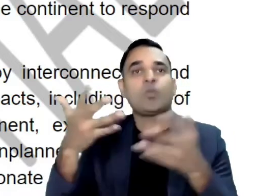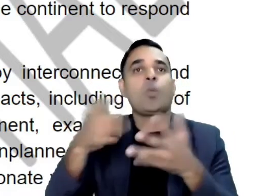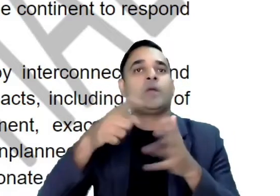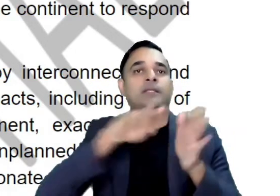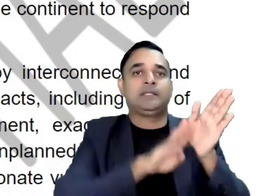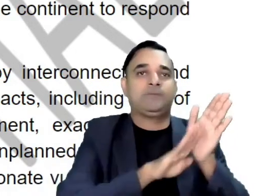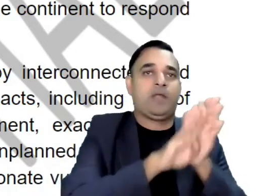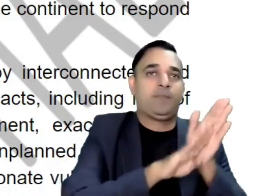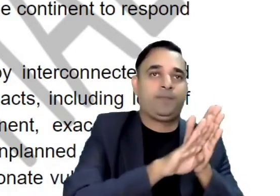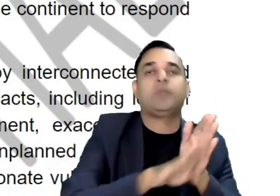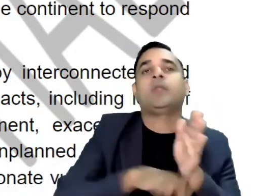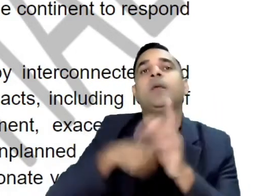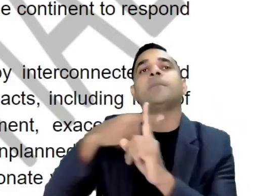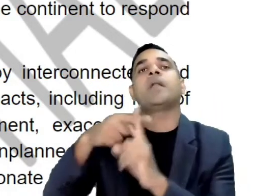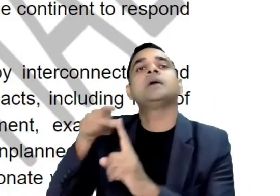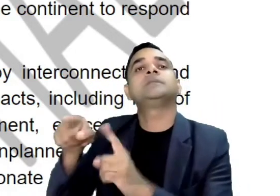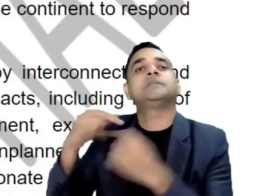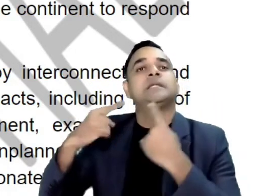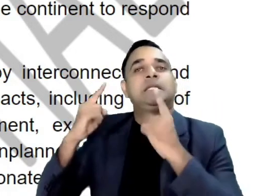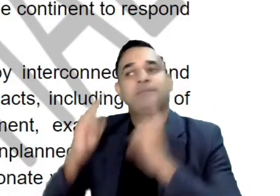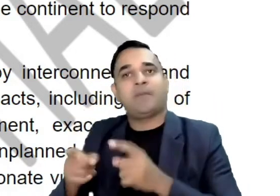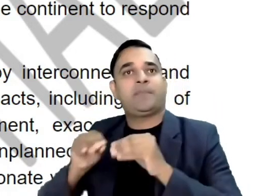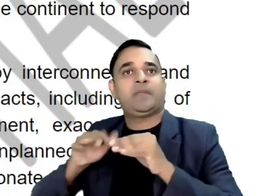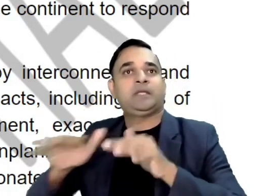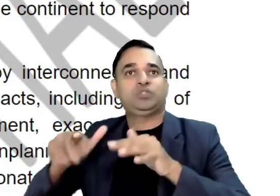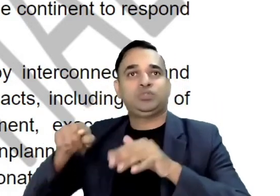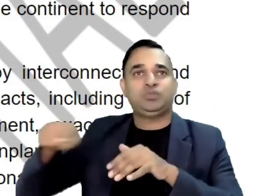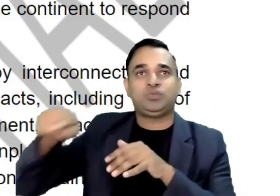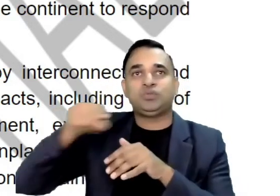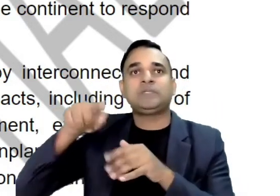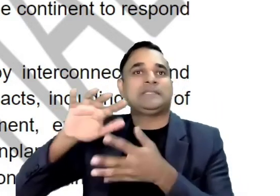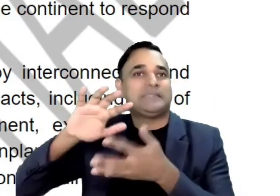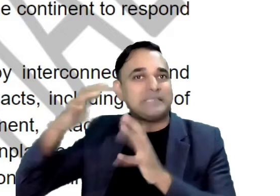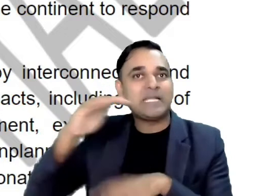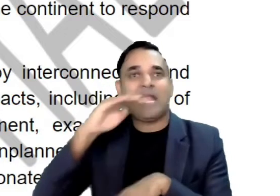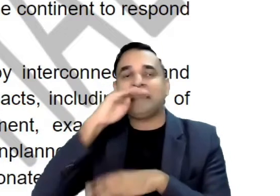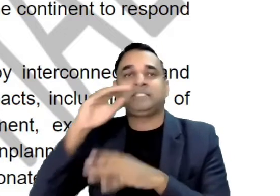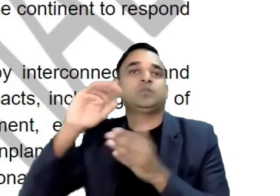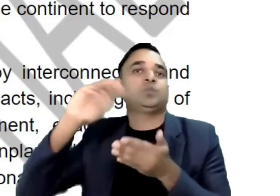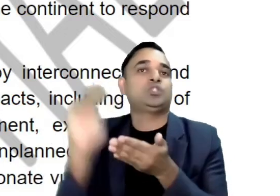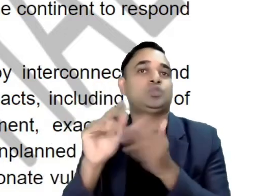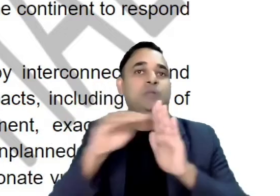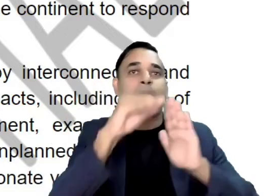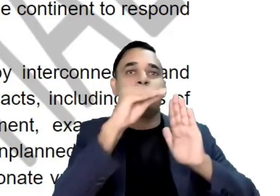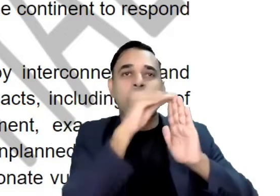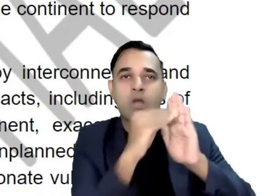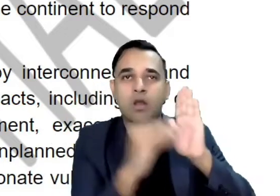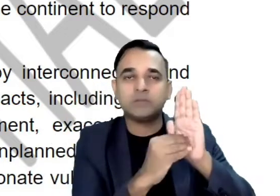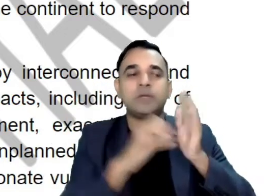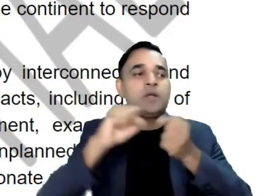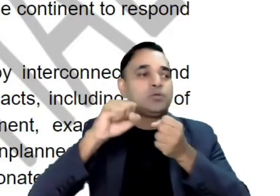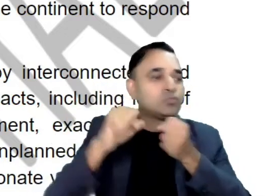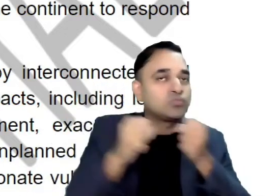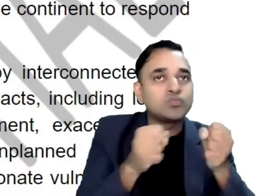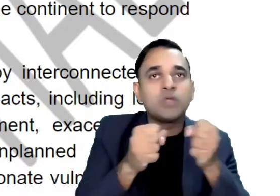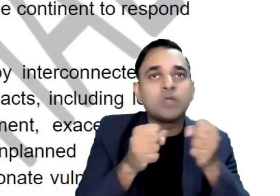well as enhancing legal and institutional frameworks and capacities to effectively coordinate, monitor, and